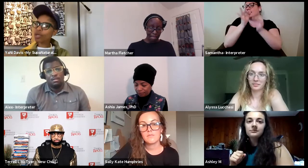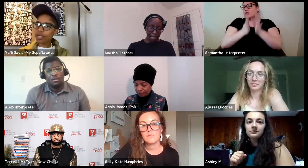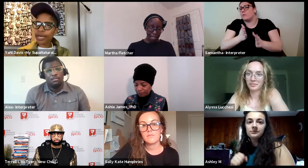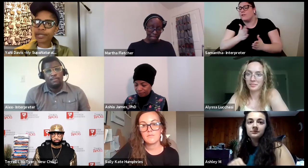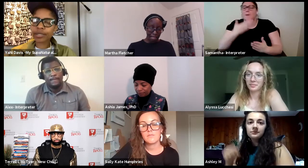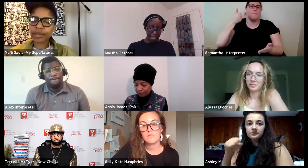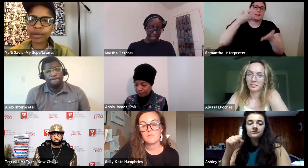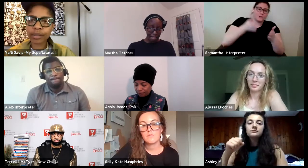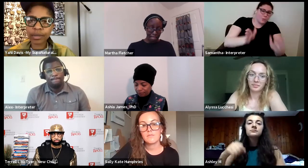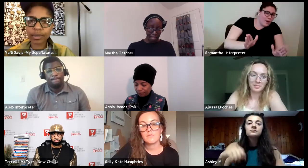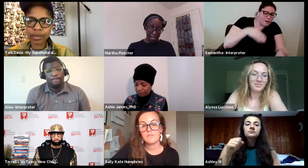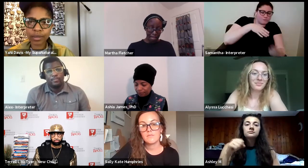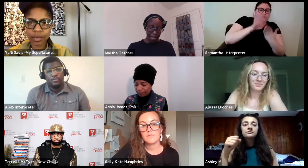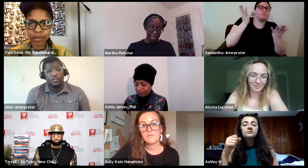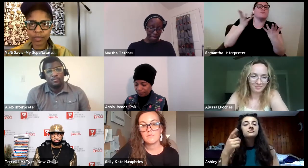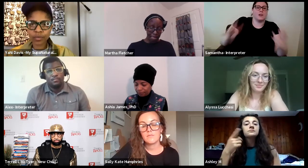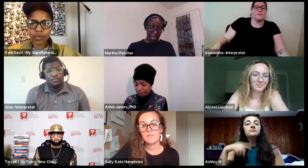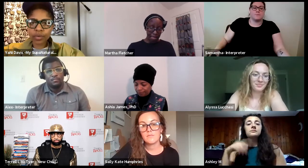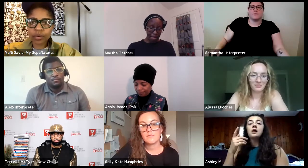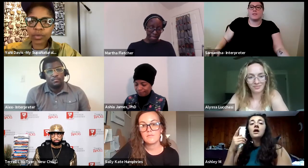practice? Yes.